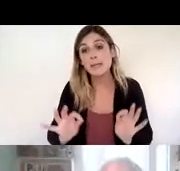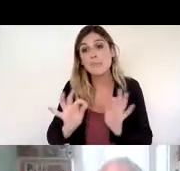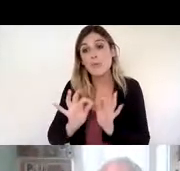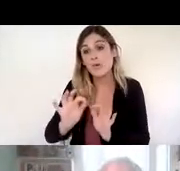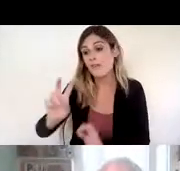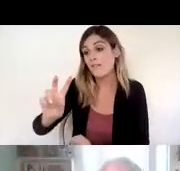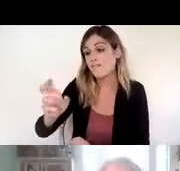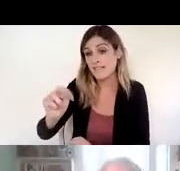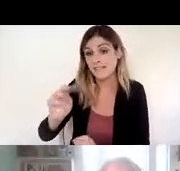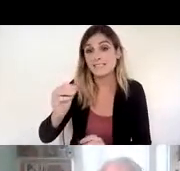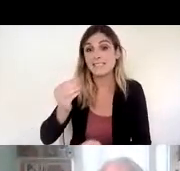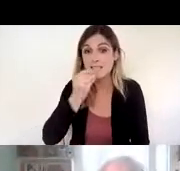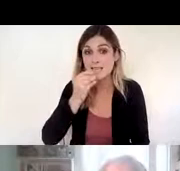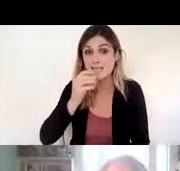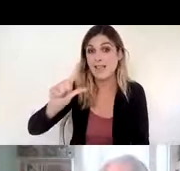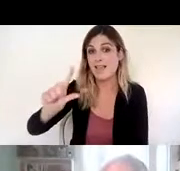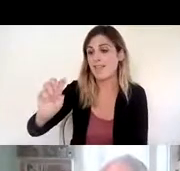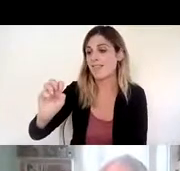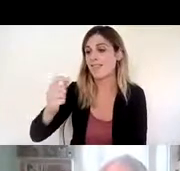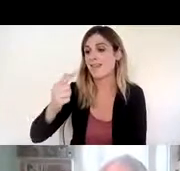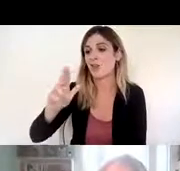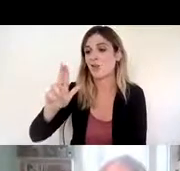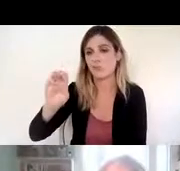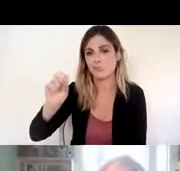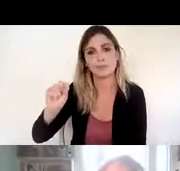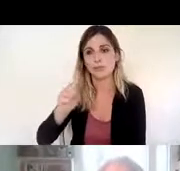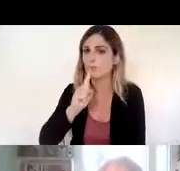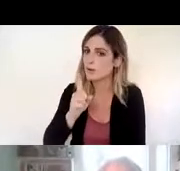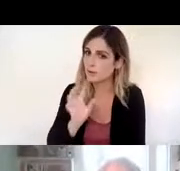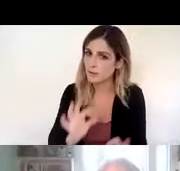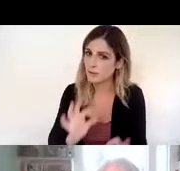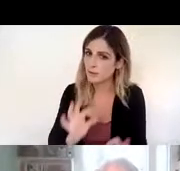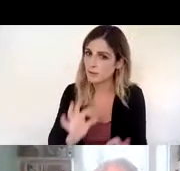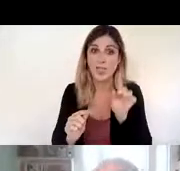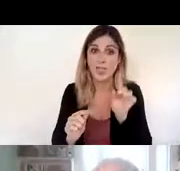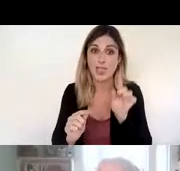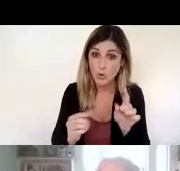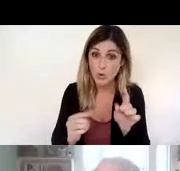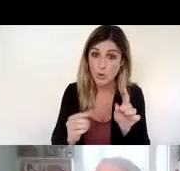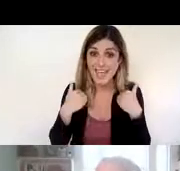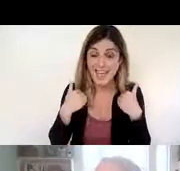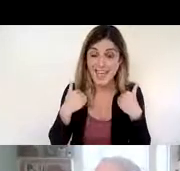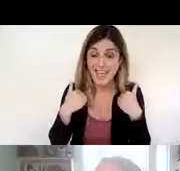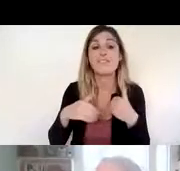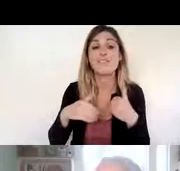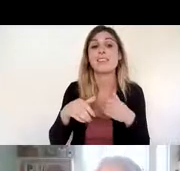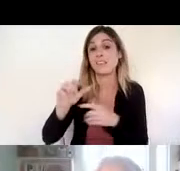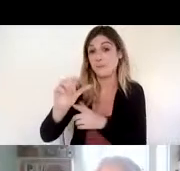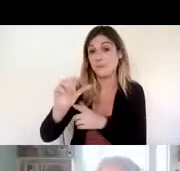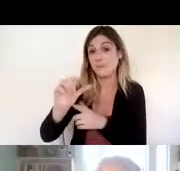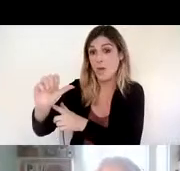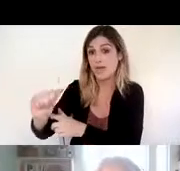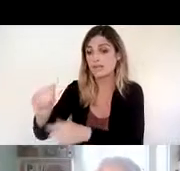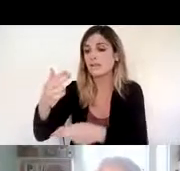in their diet. These foods are the only good plant sources of the essential amino acid lysine. It's not that you can't get enough lysine